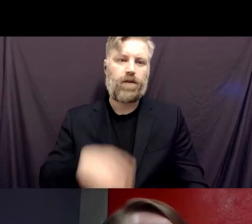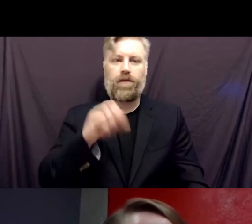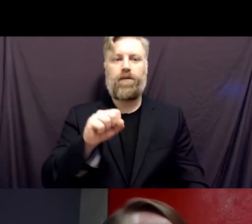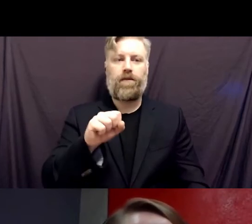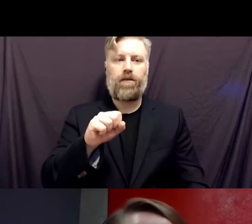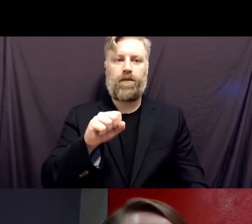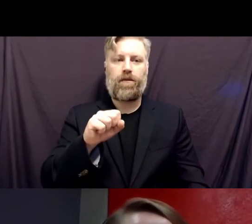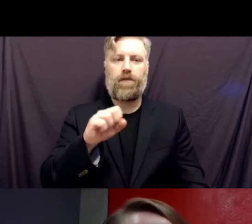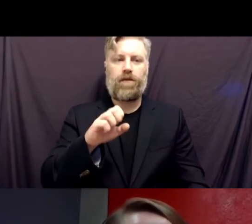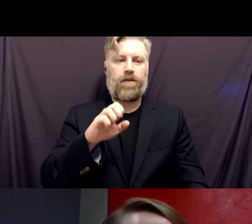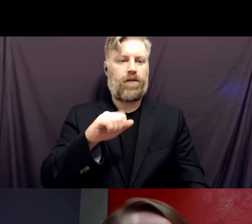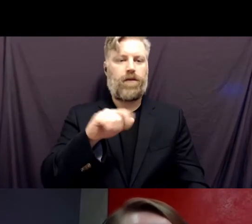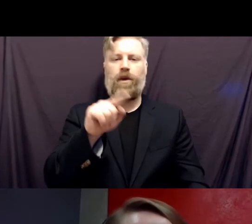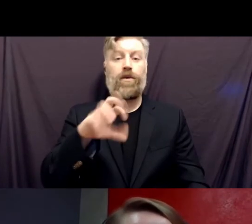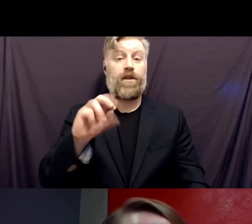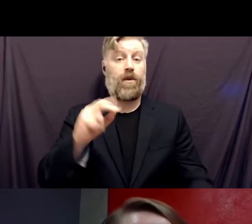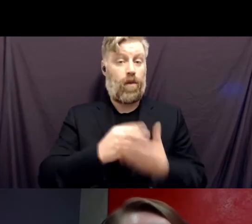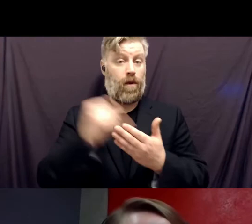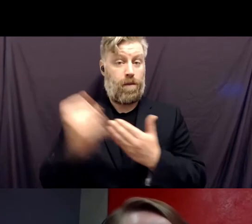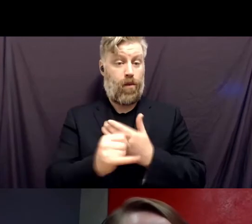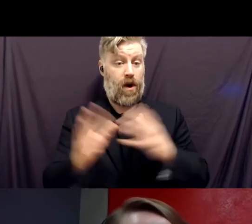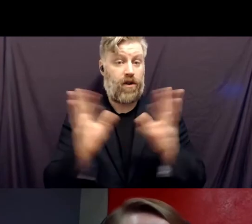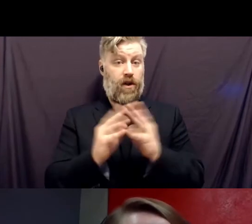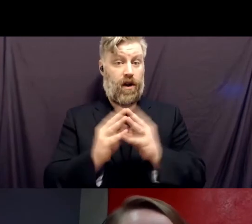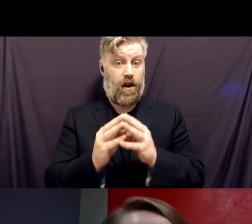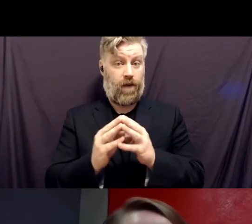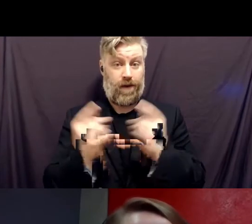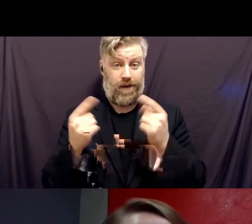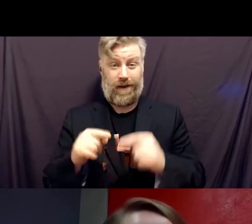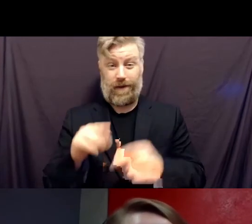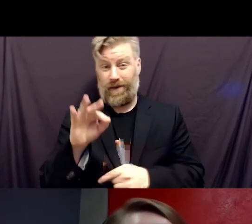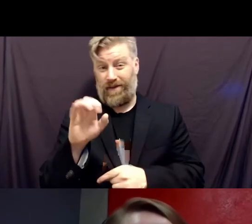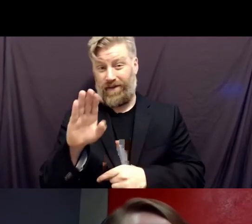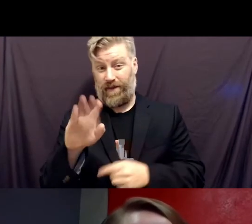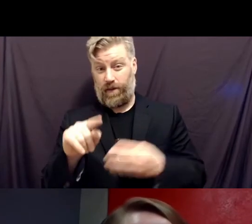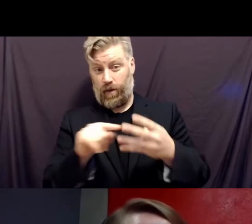could take place at the end of February this year.